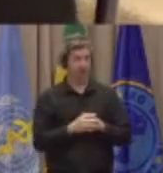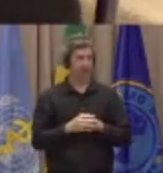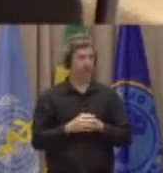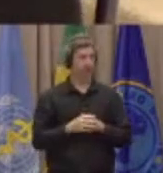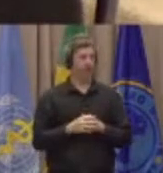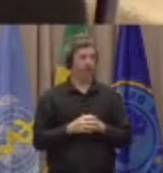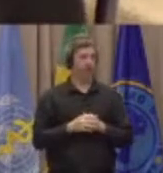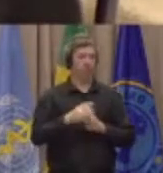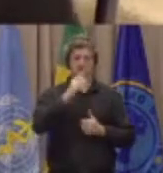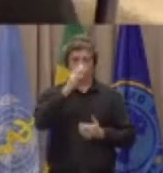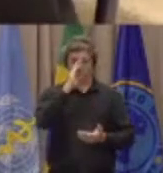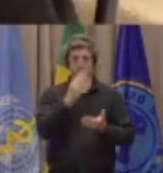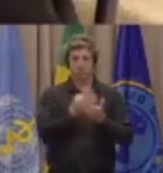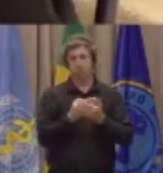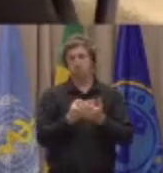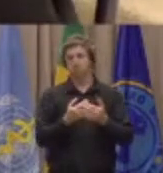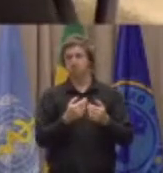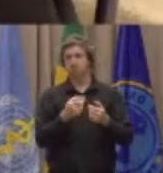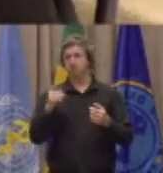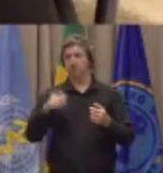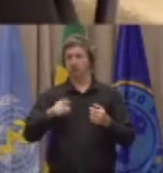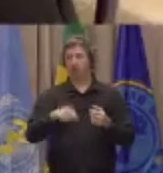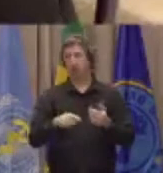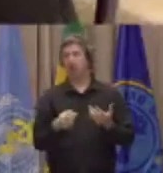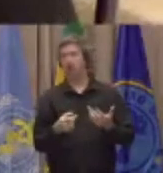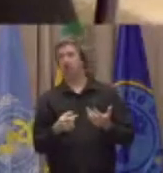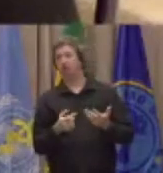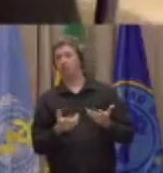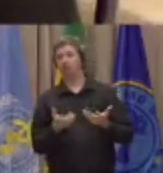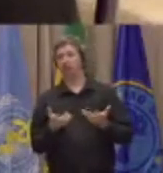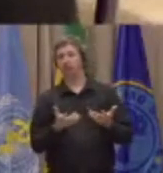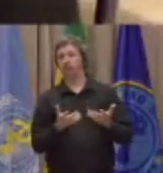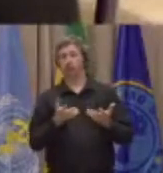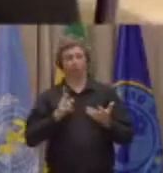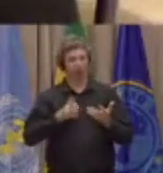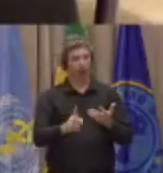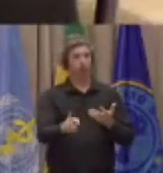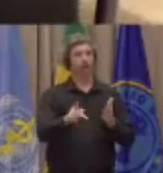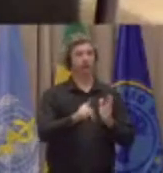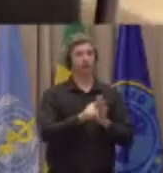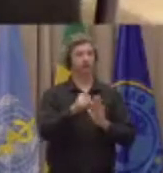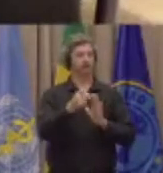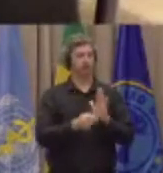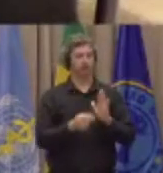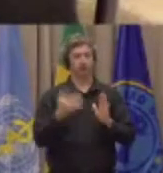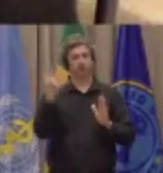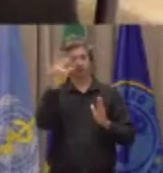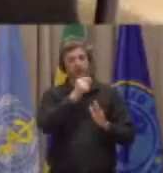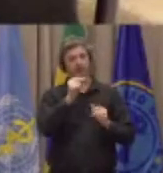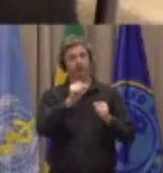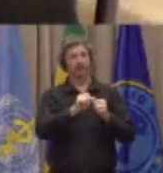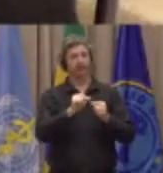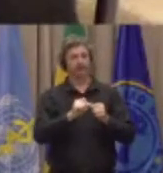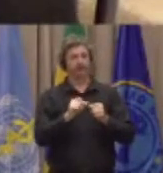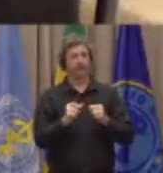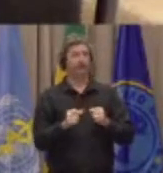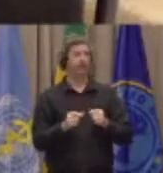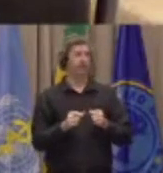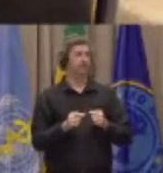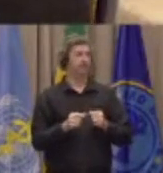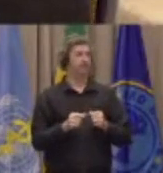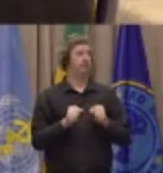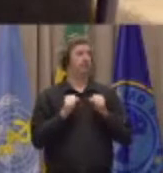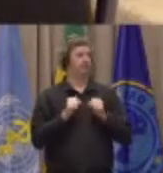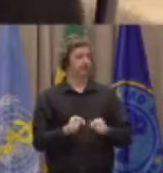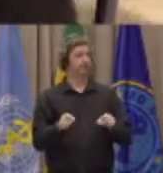your opinion. And I think that's something that can have a follow-up of